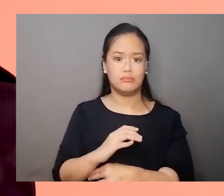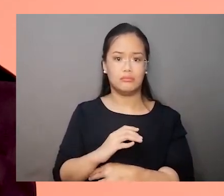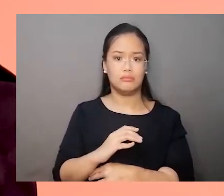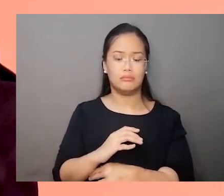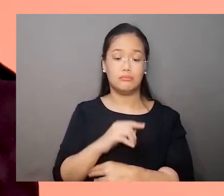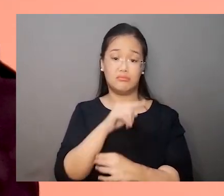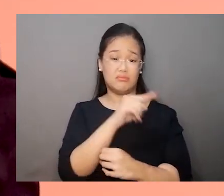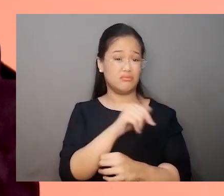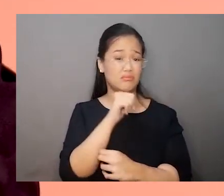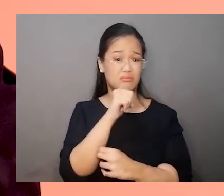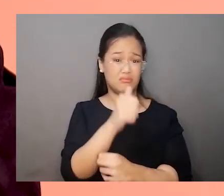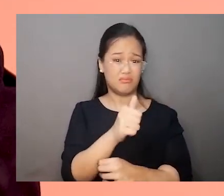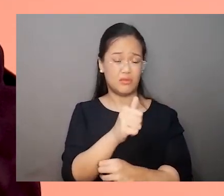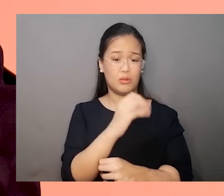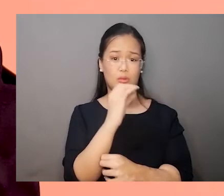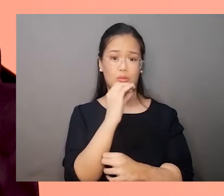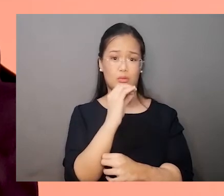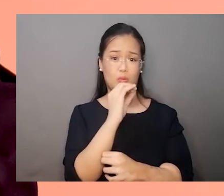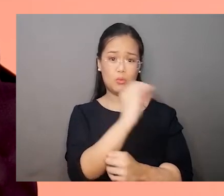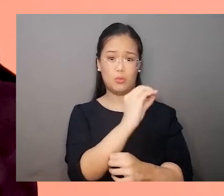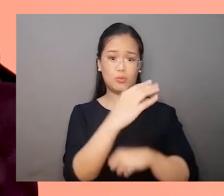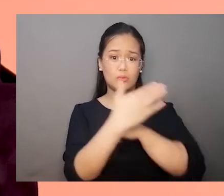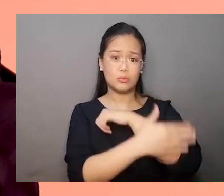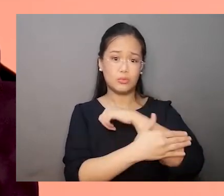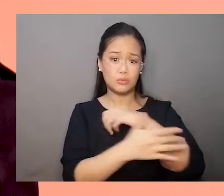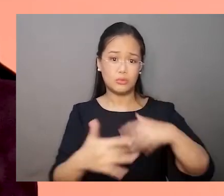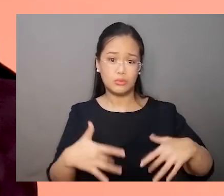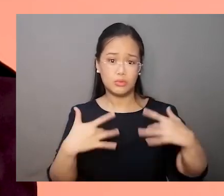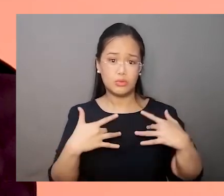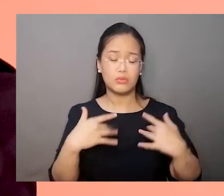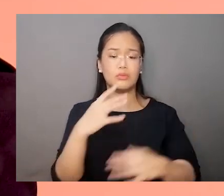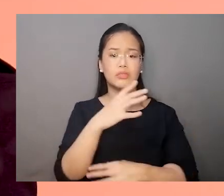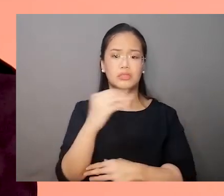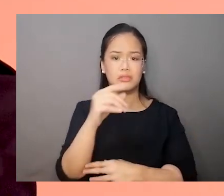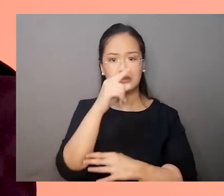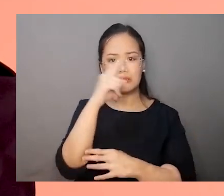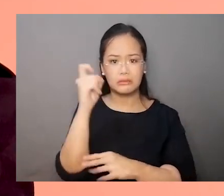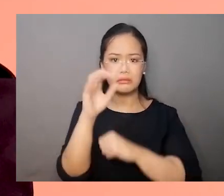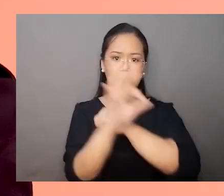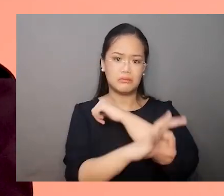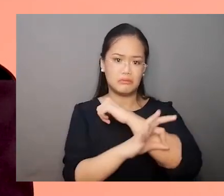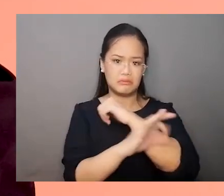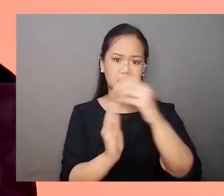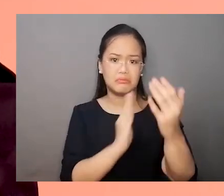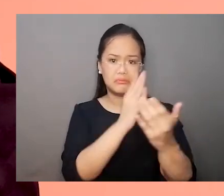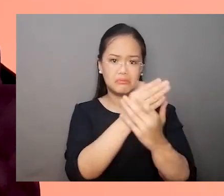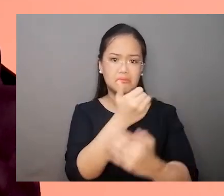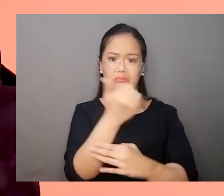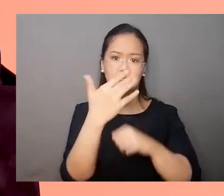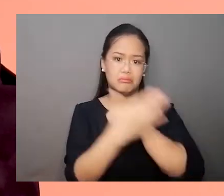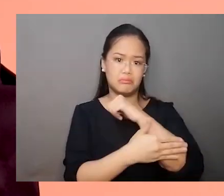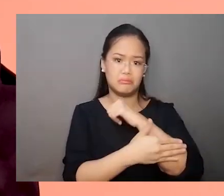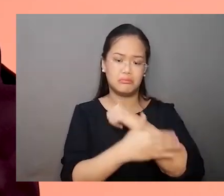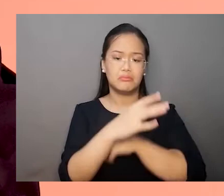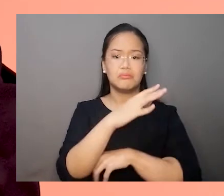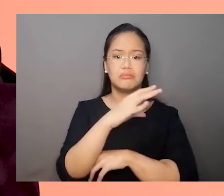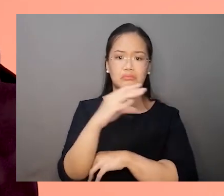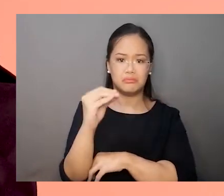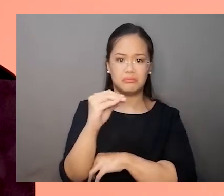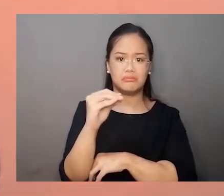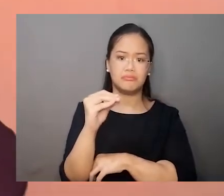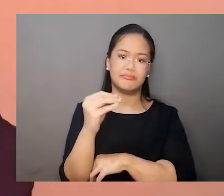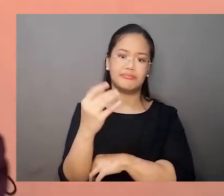non-citizen or for being an alien, and on her employment status as a domestic worker.